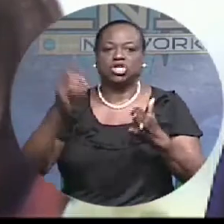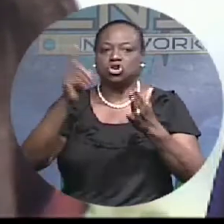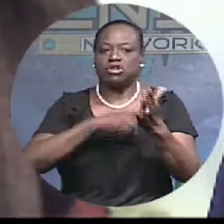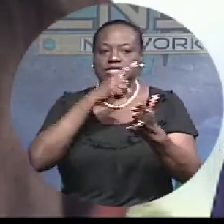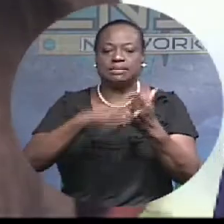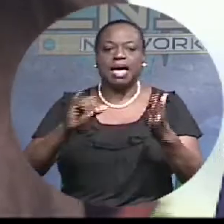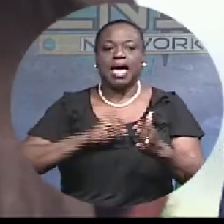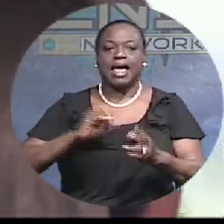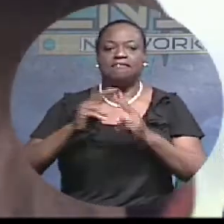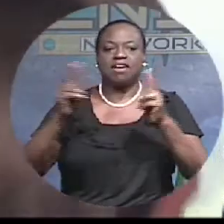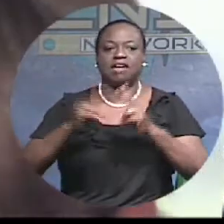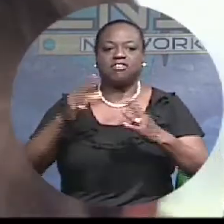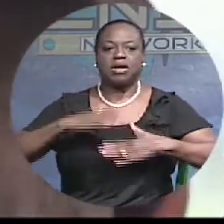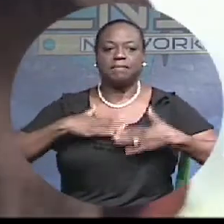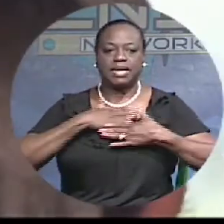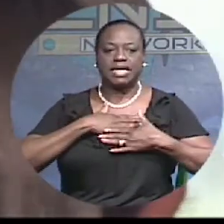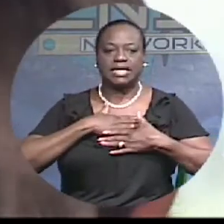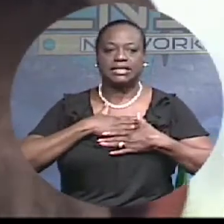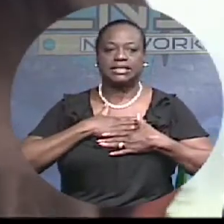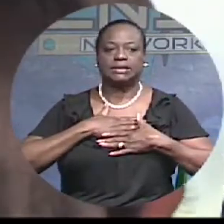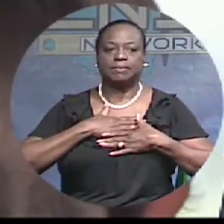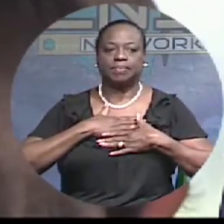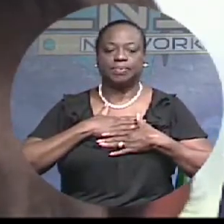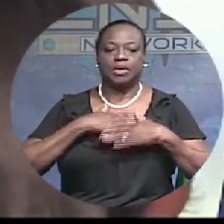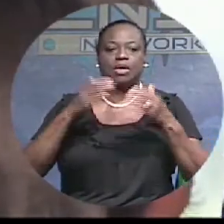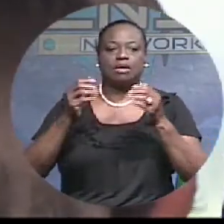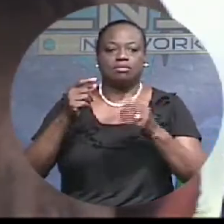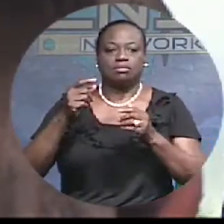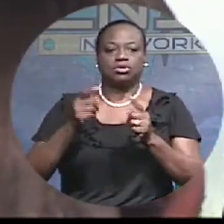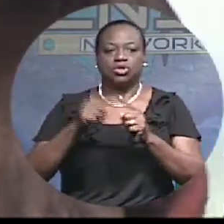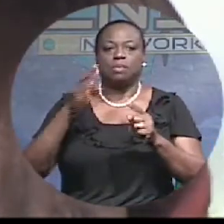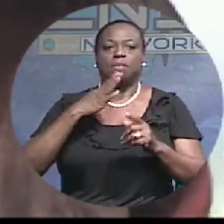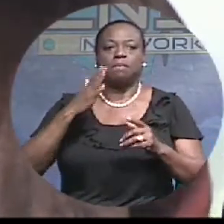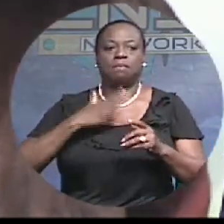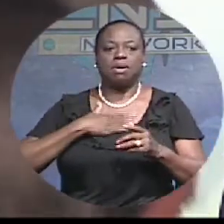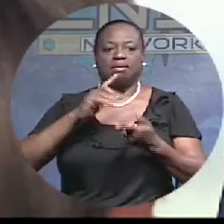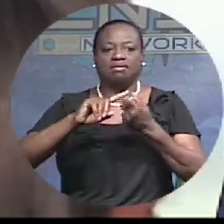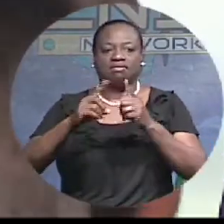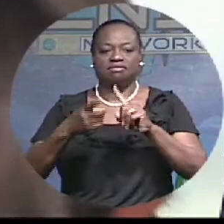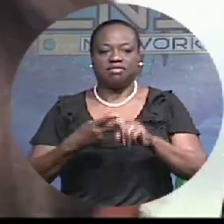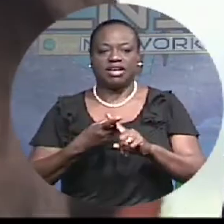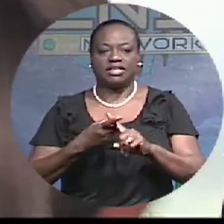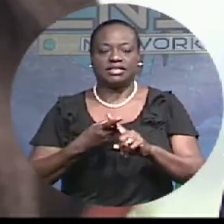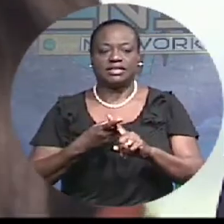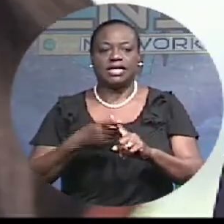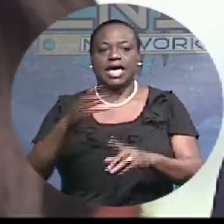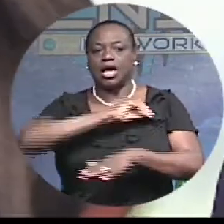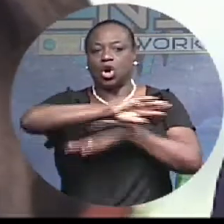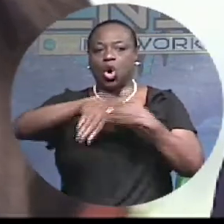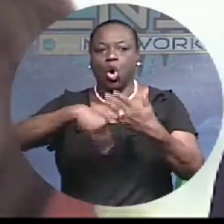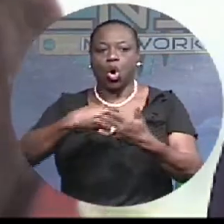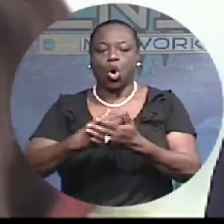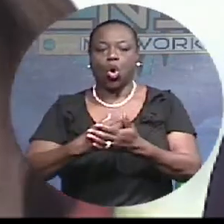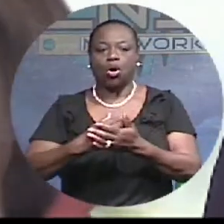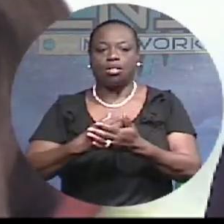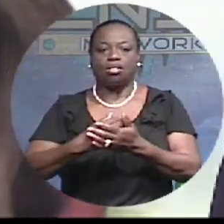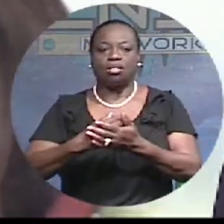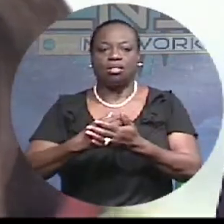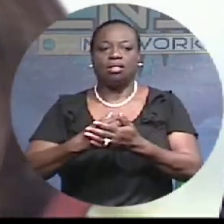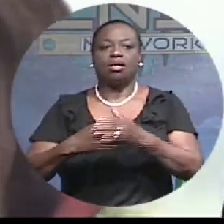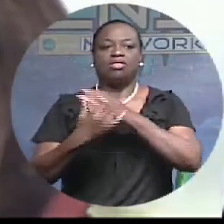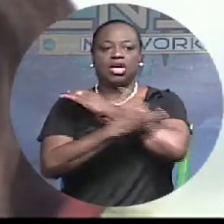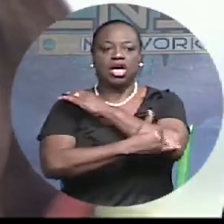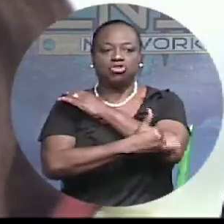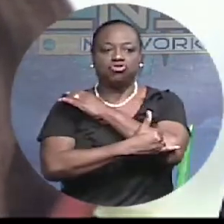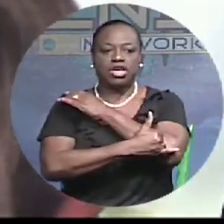that my colleague foreign ministers and all of the CARICOM countries were unanimous, including Haiti, at the